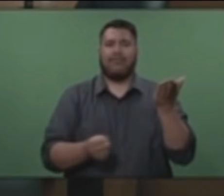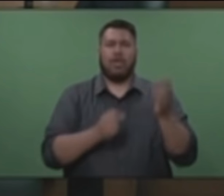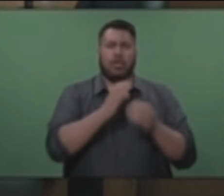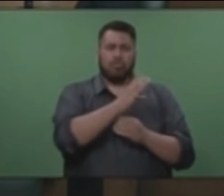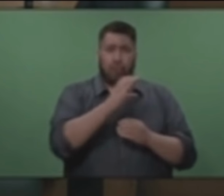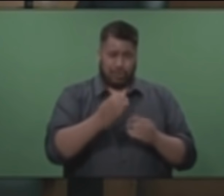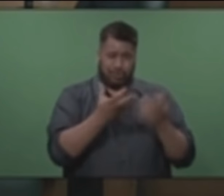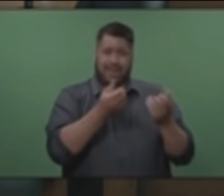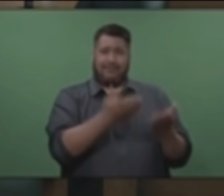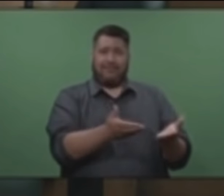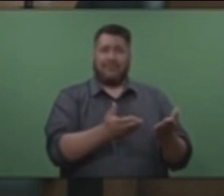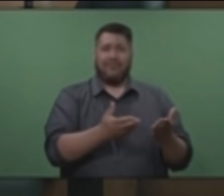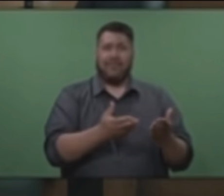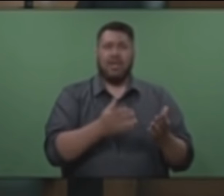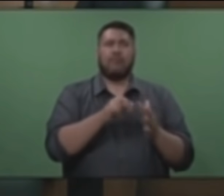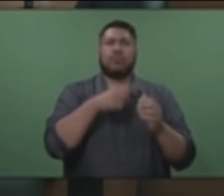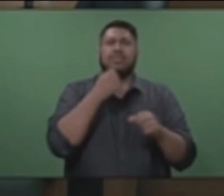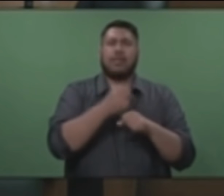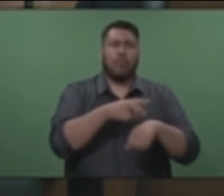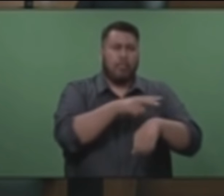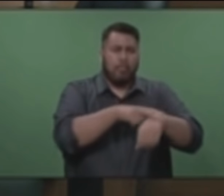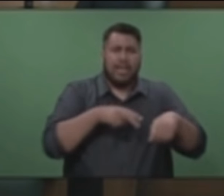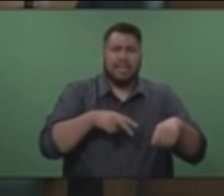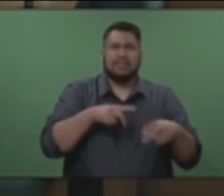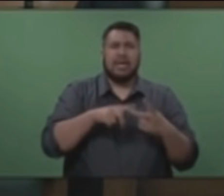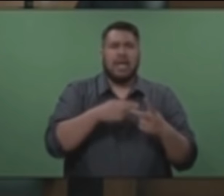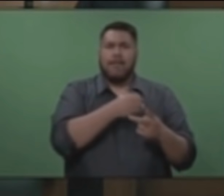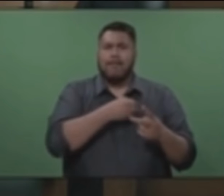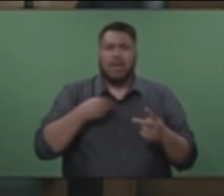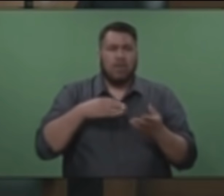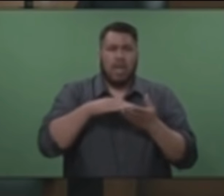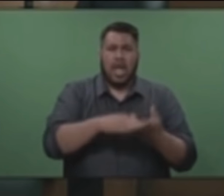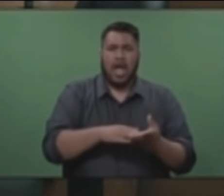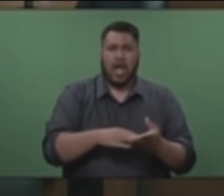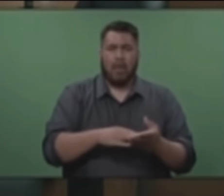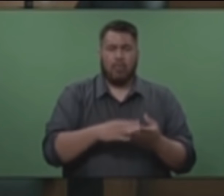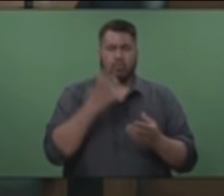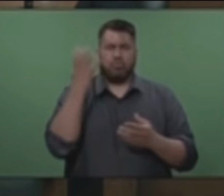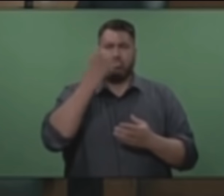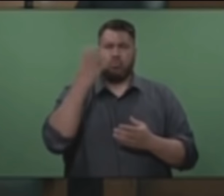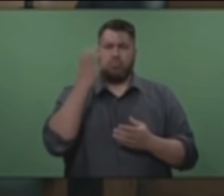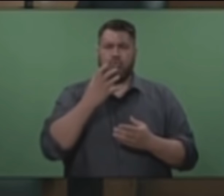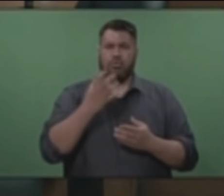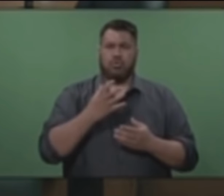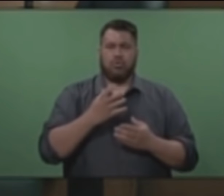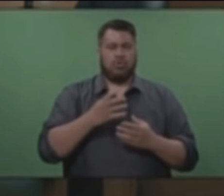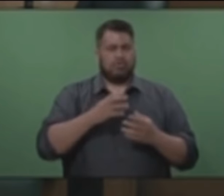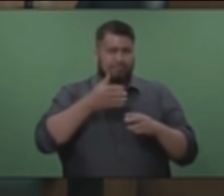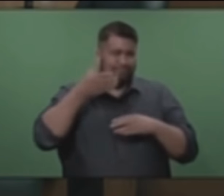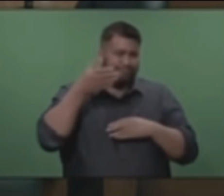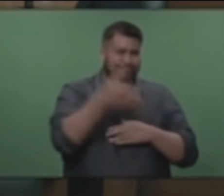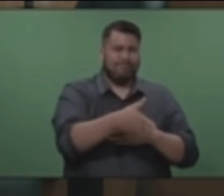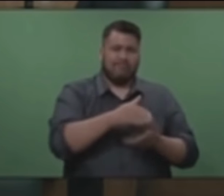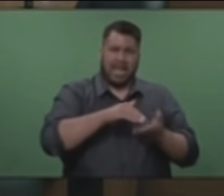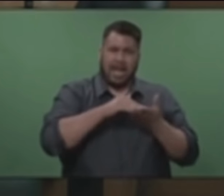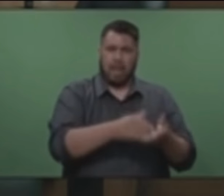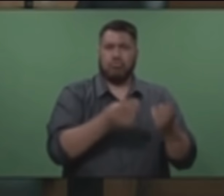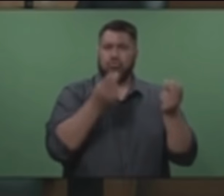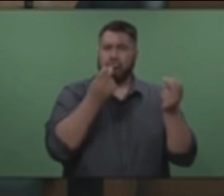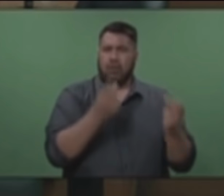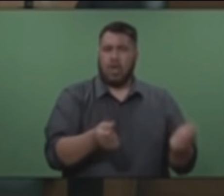professionals immediately showed superhuman courage in the face of rapidly unfolding, extremely frightening